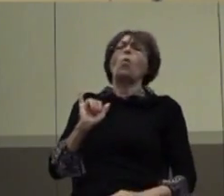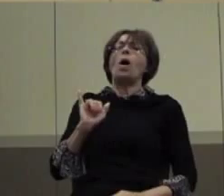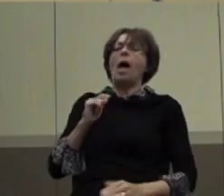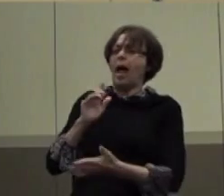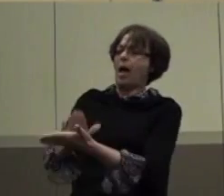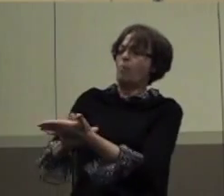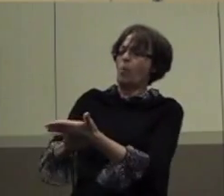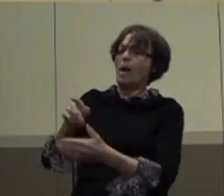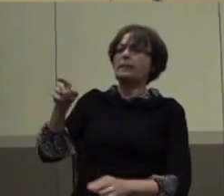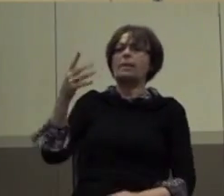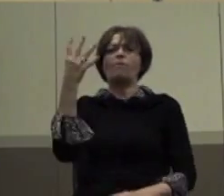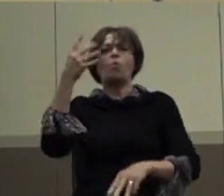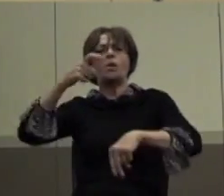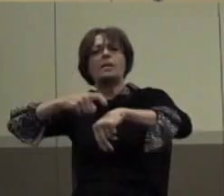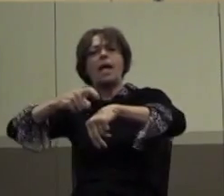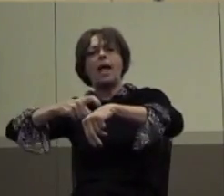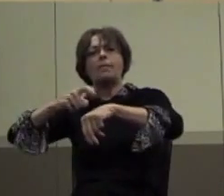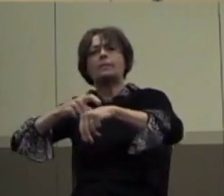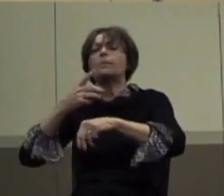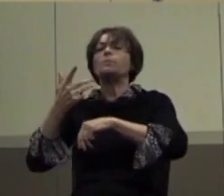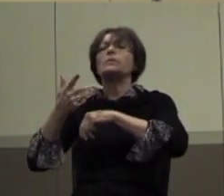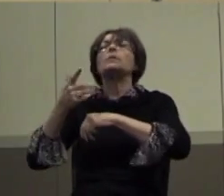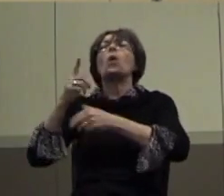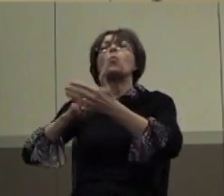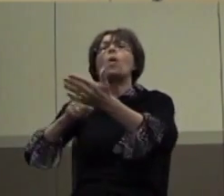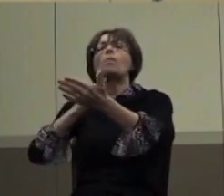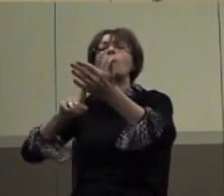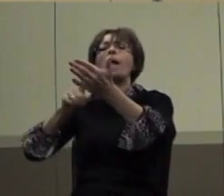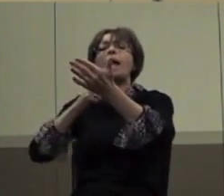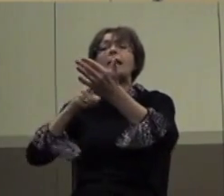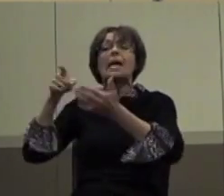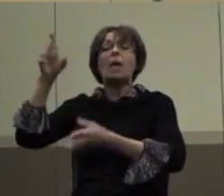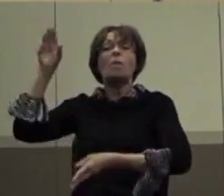kid 4 times, reprimanded him 27.